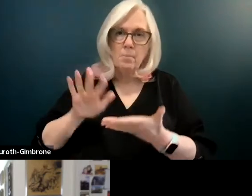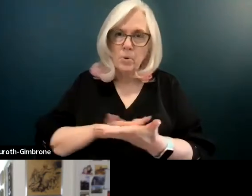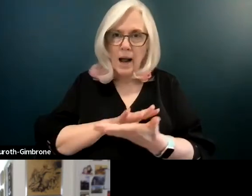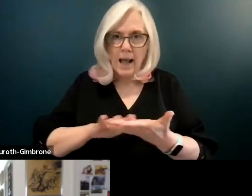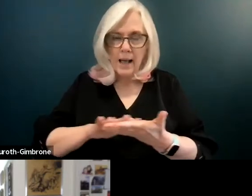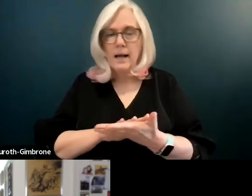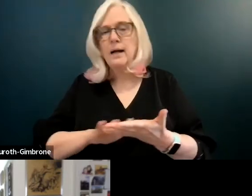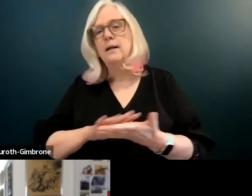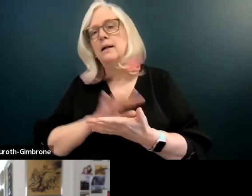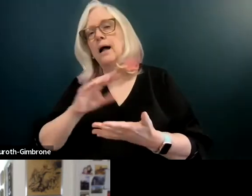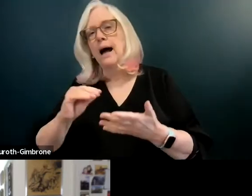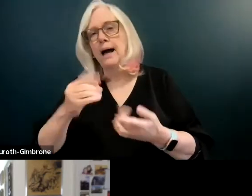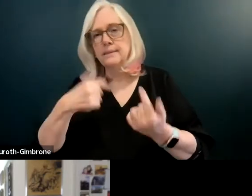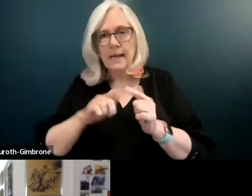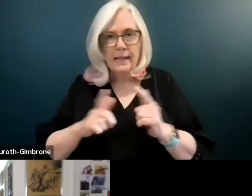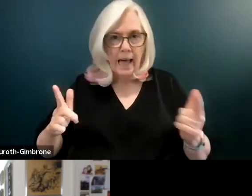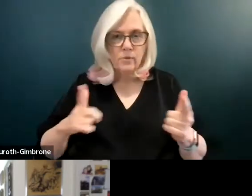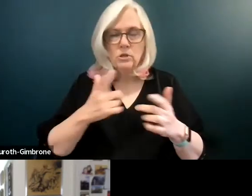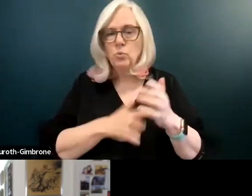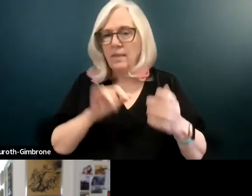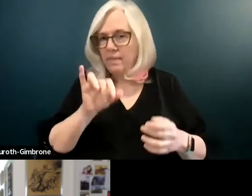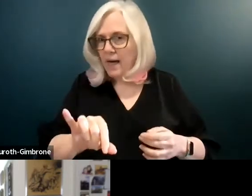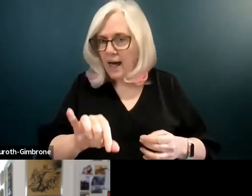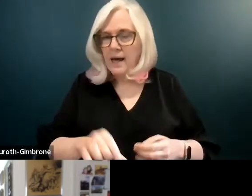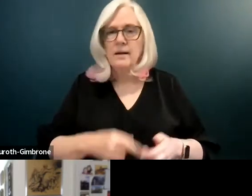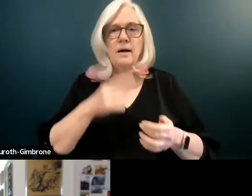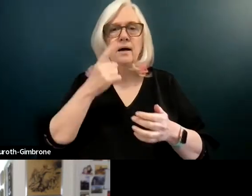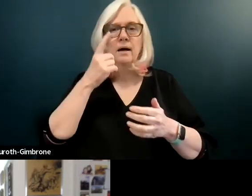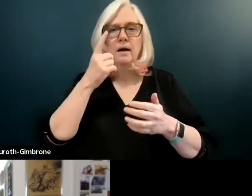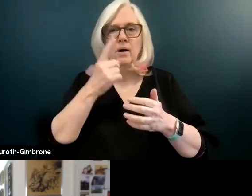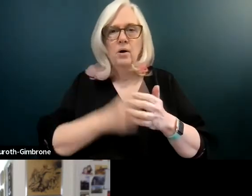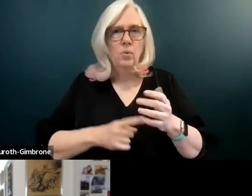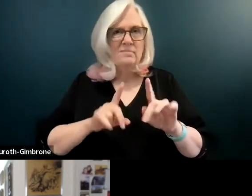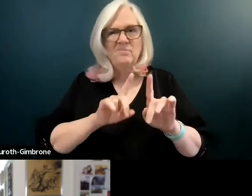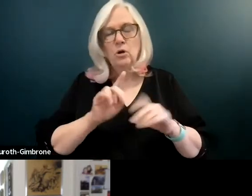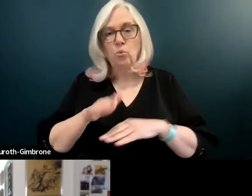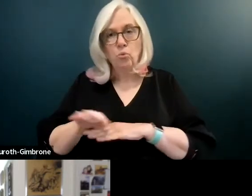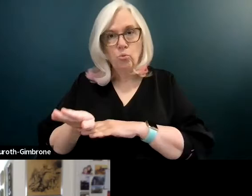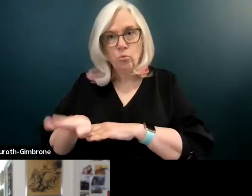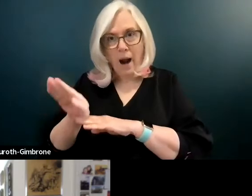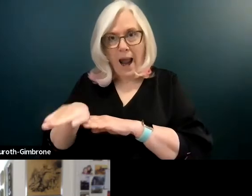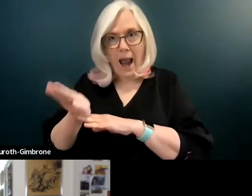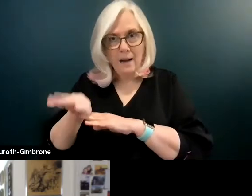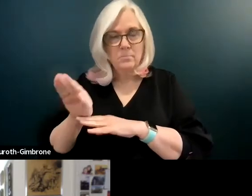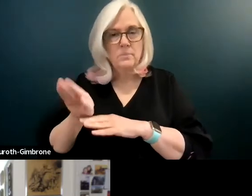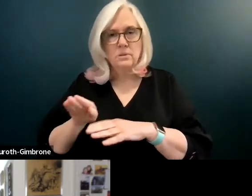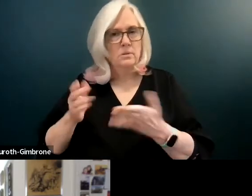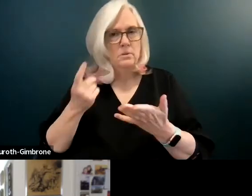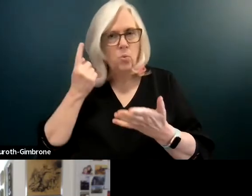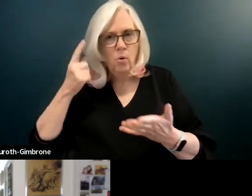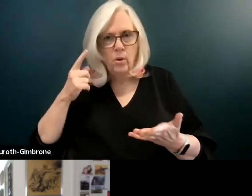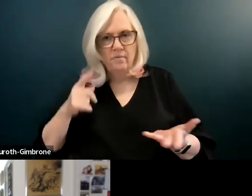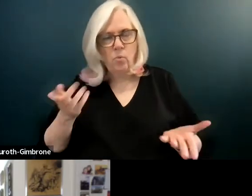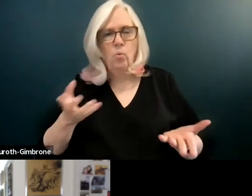sign language is, what ramps are, various things, so that people understand